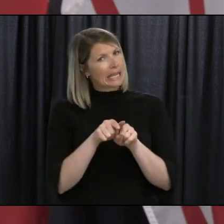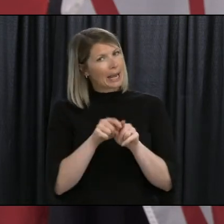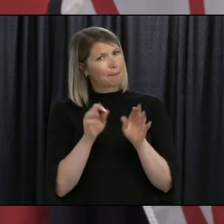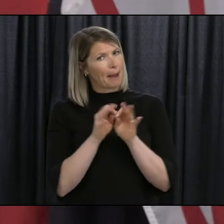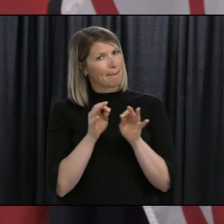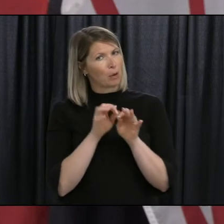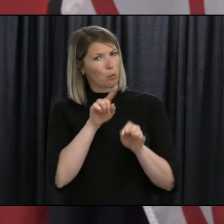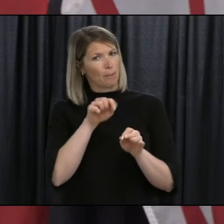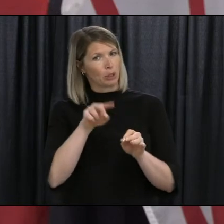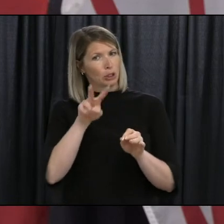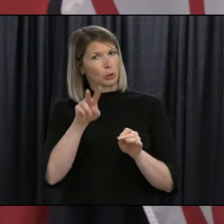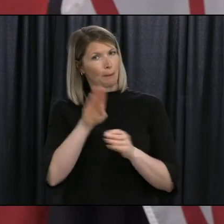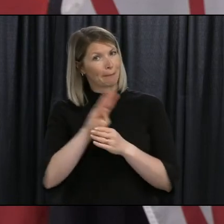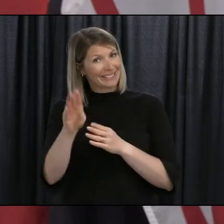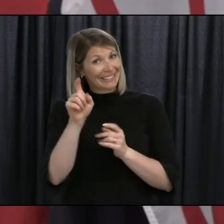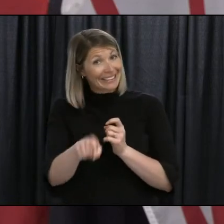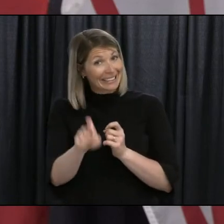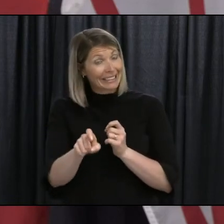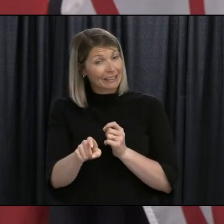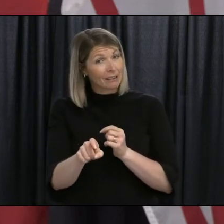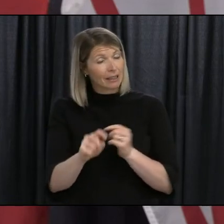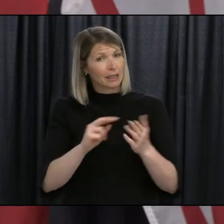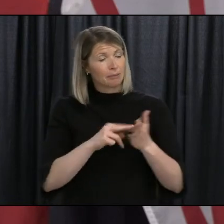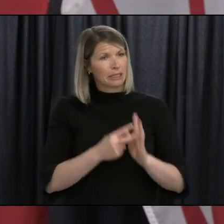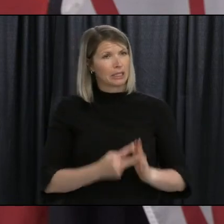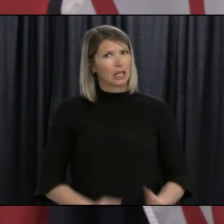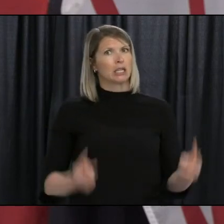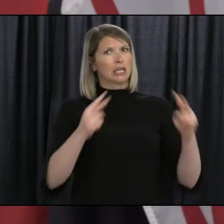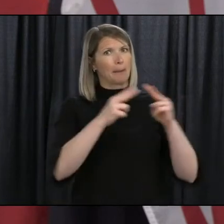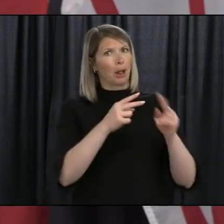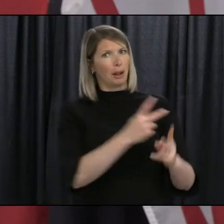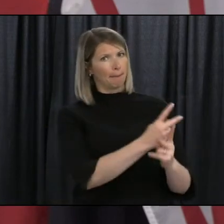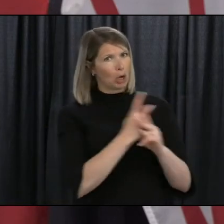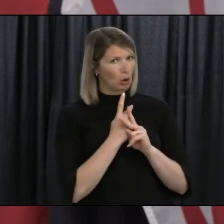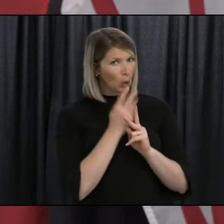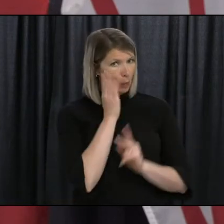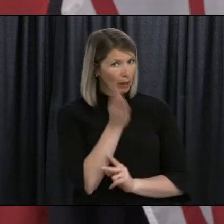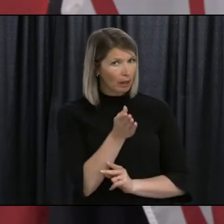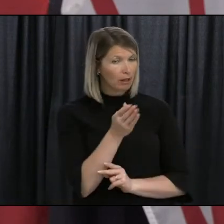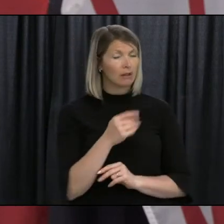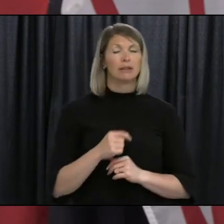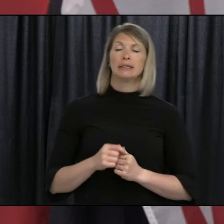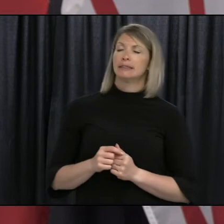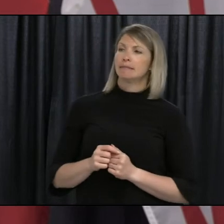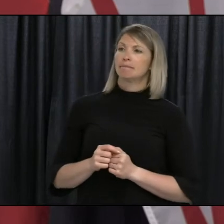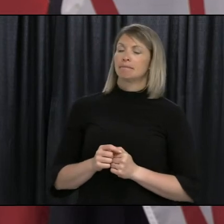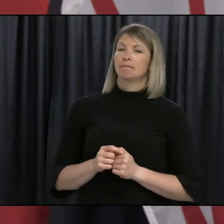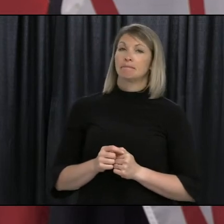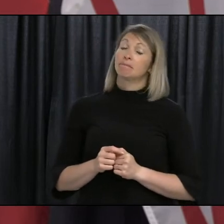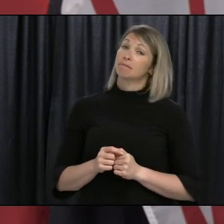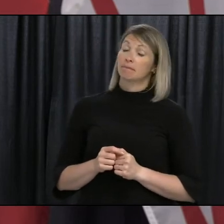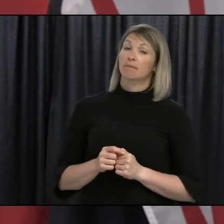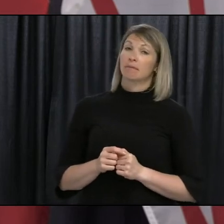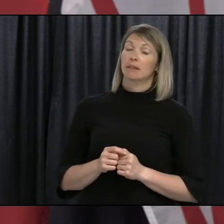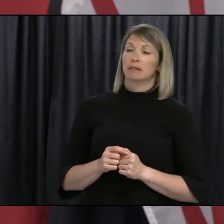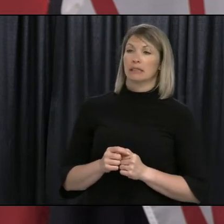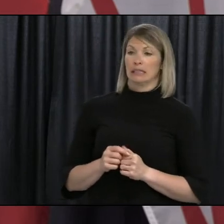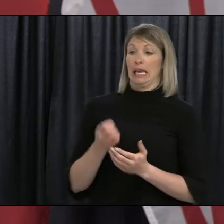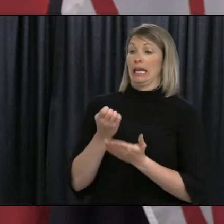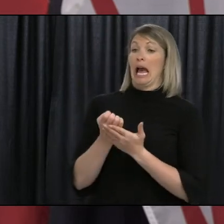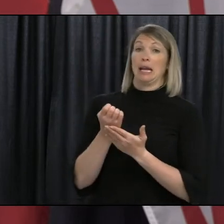I think it's indicative of the fact that the economy was shut down since mid-March,